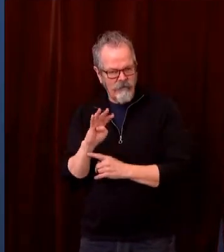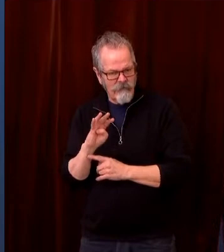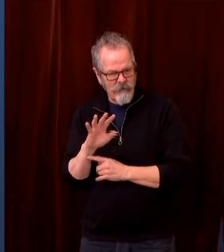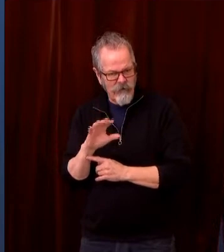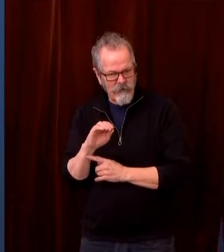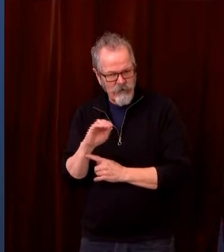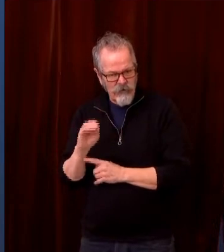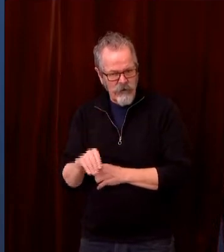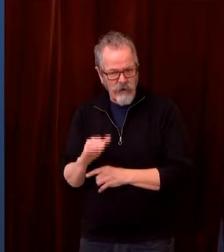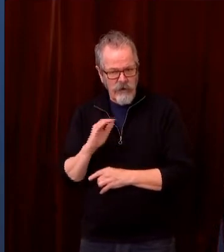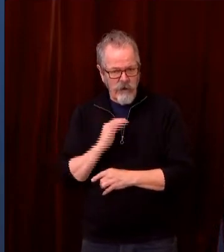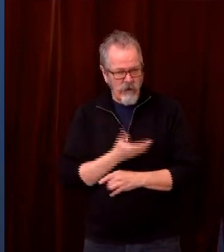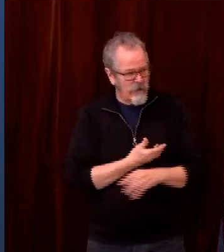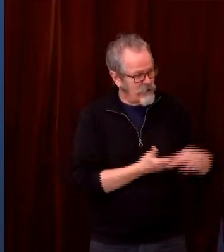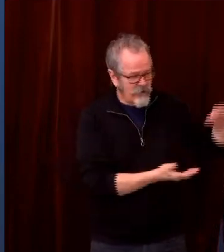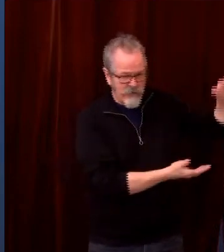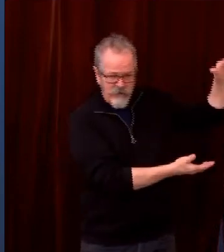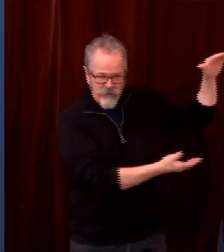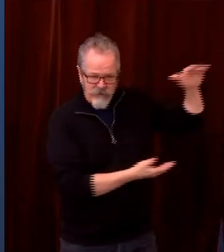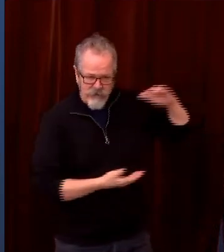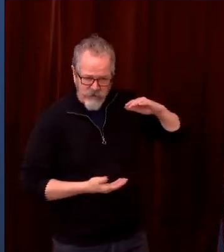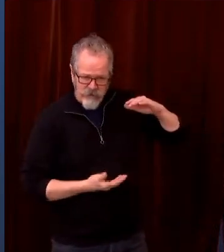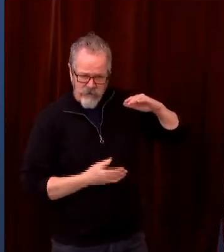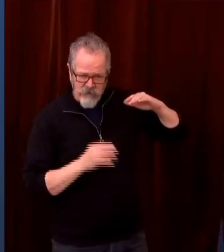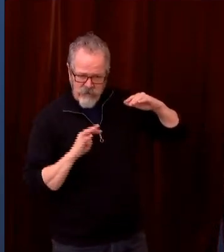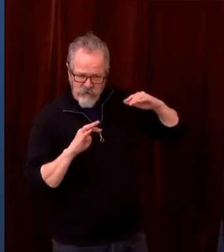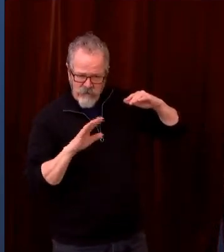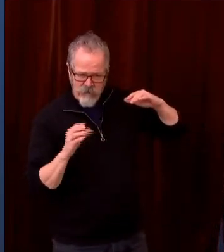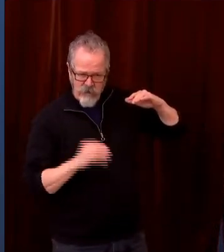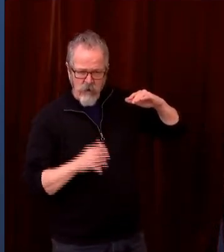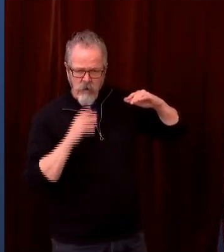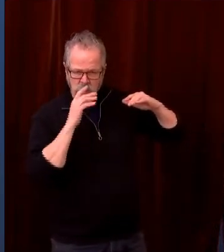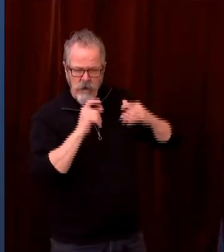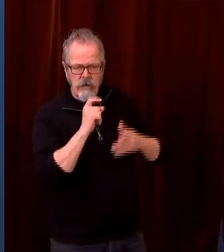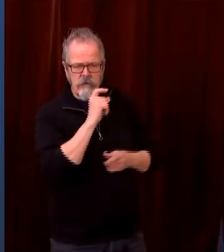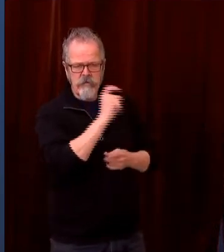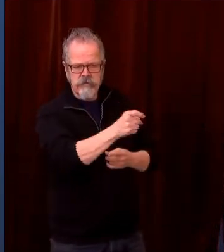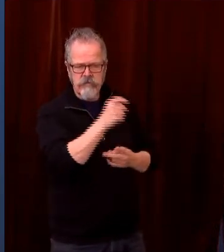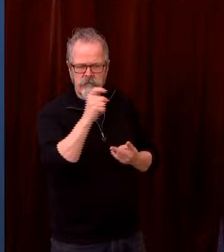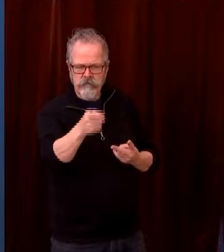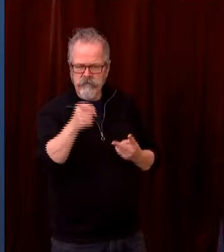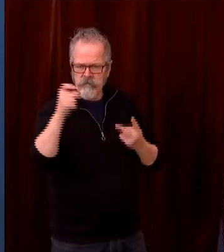background of how you came to that number, why that number.